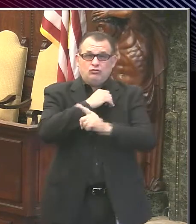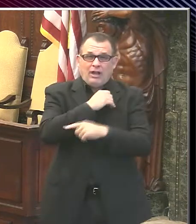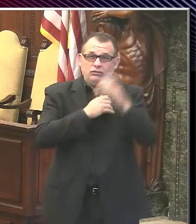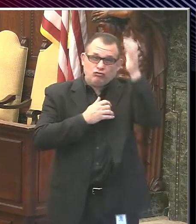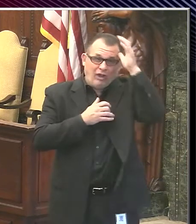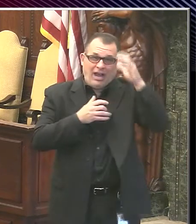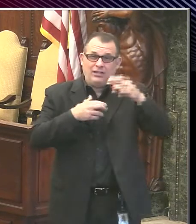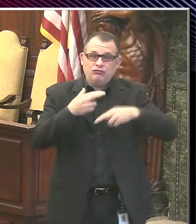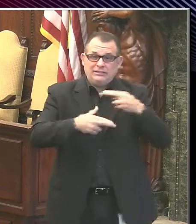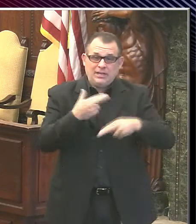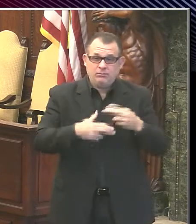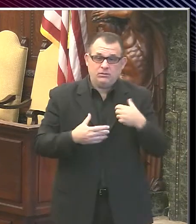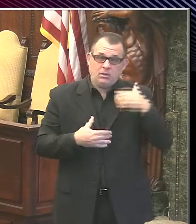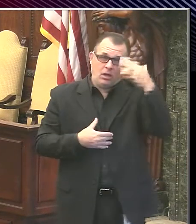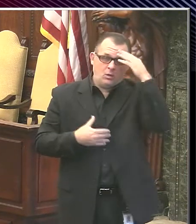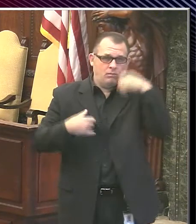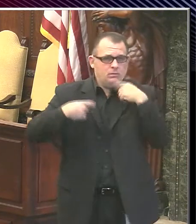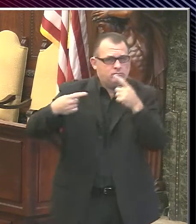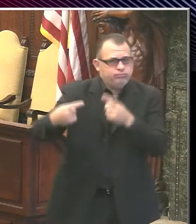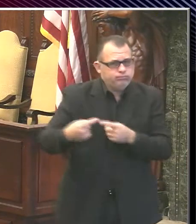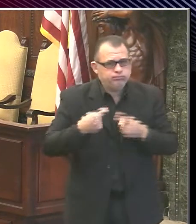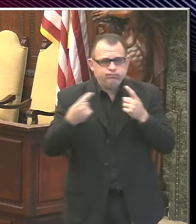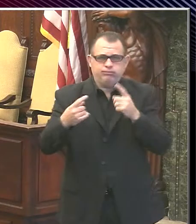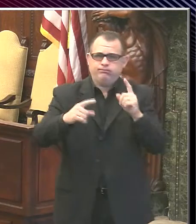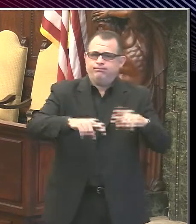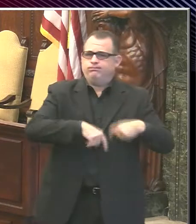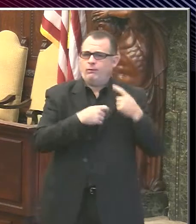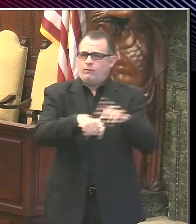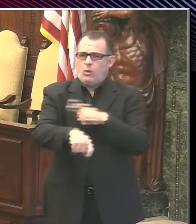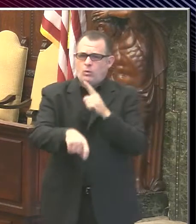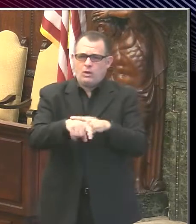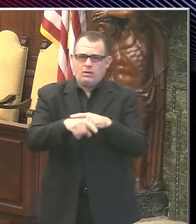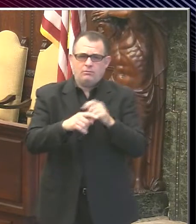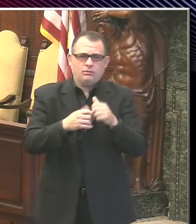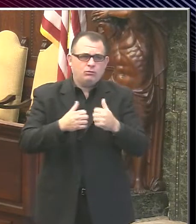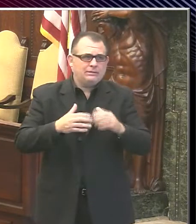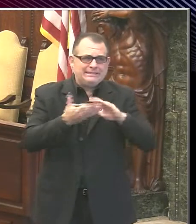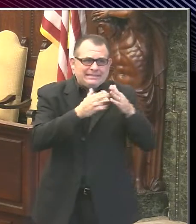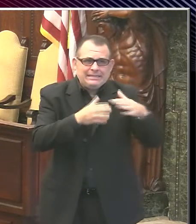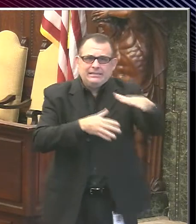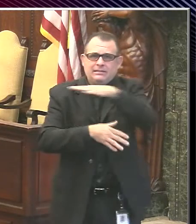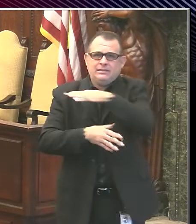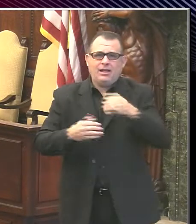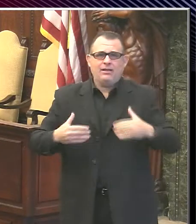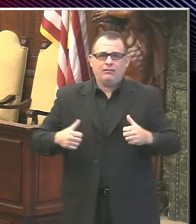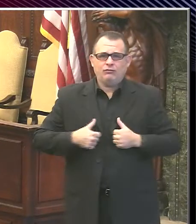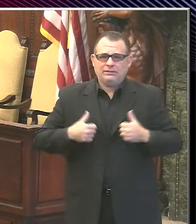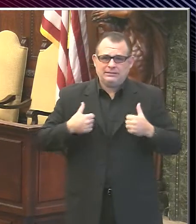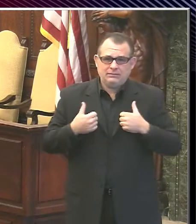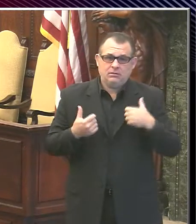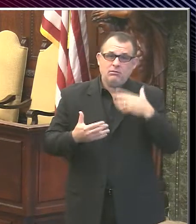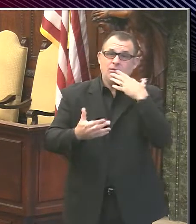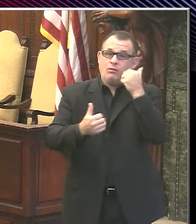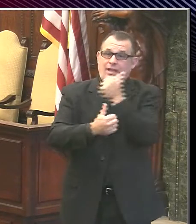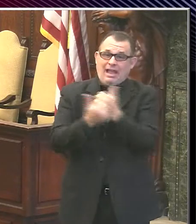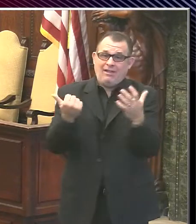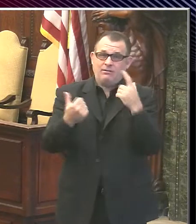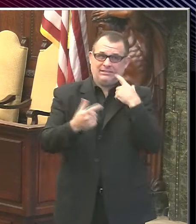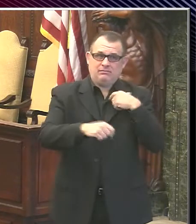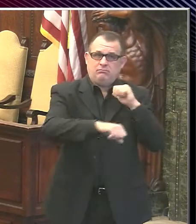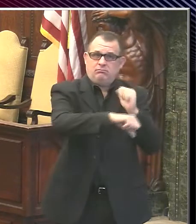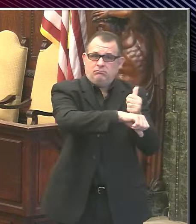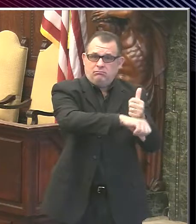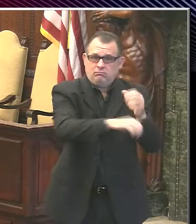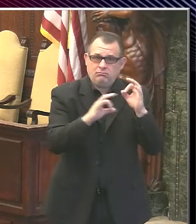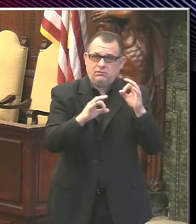I know it's been real difficult for a few weeks for our workers and for our residents. But thanks to the measures we put in place, we are getting back on track.